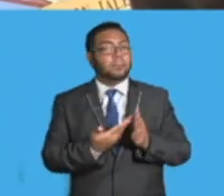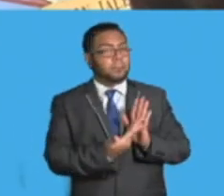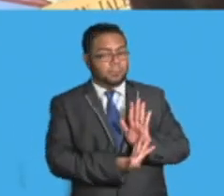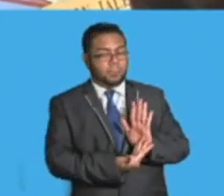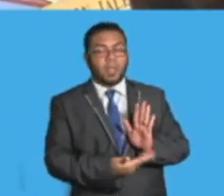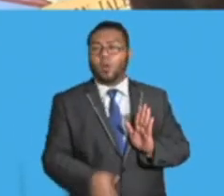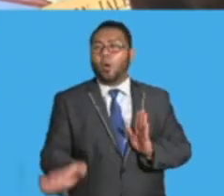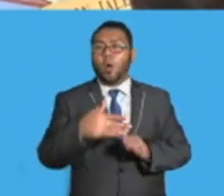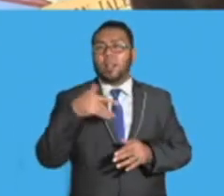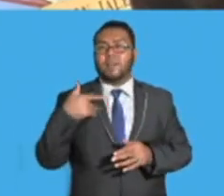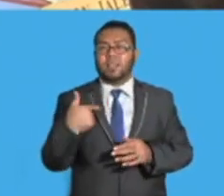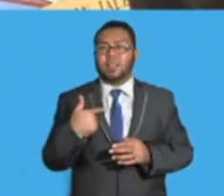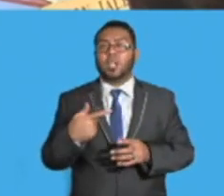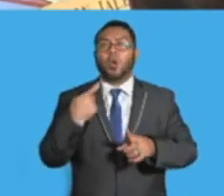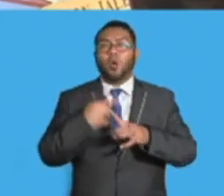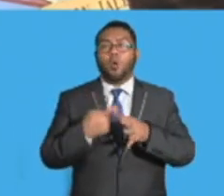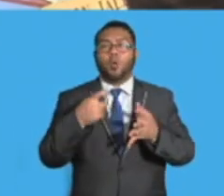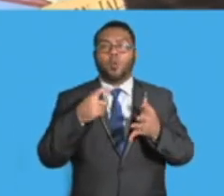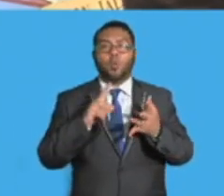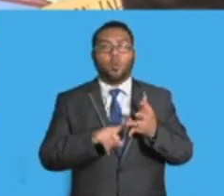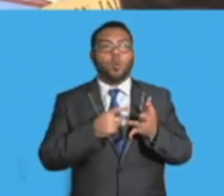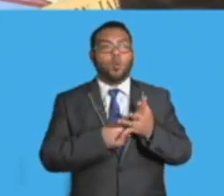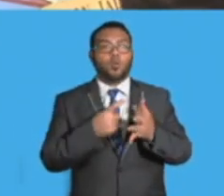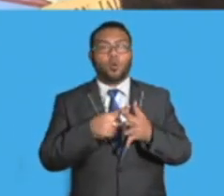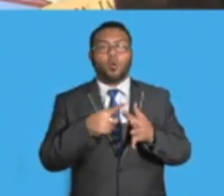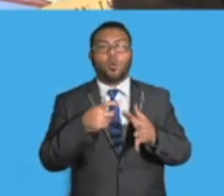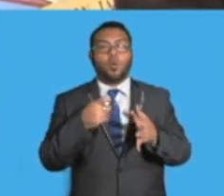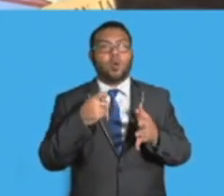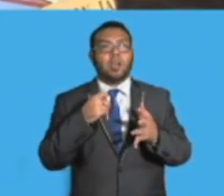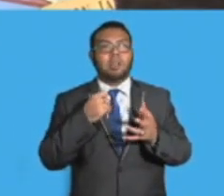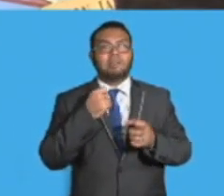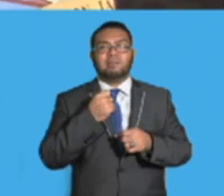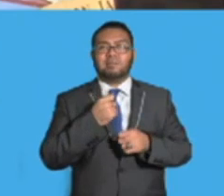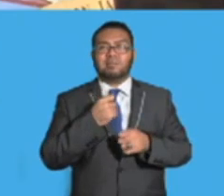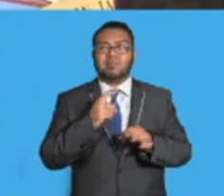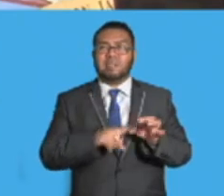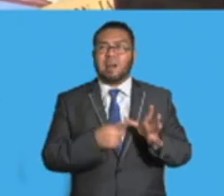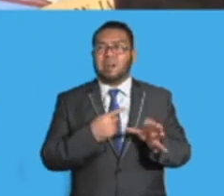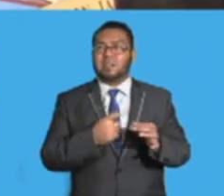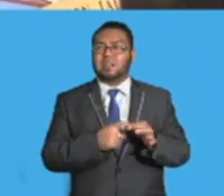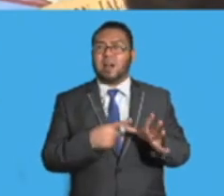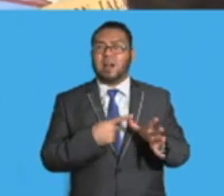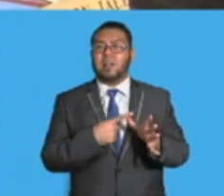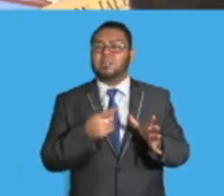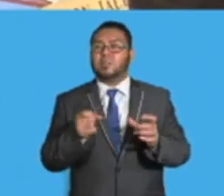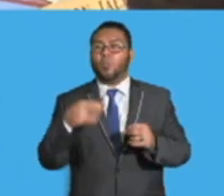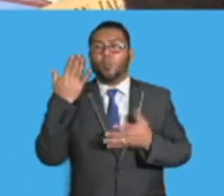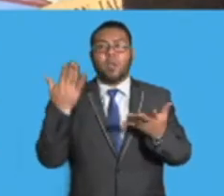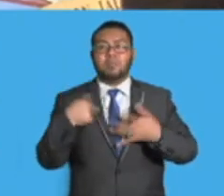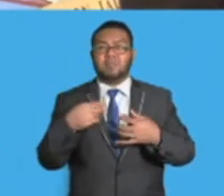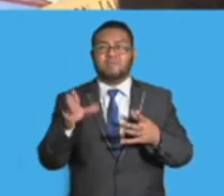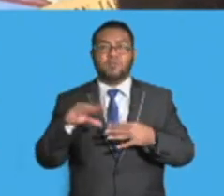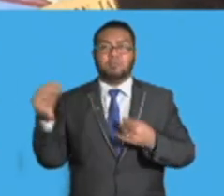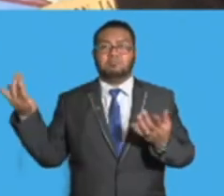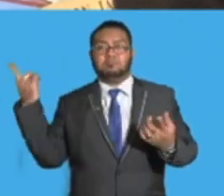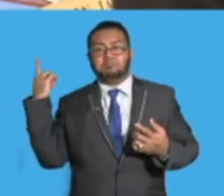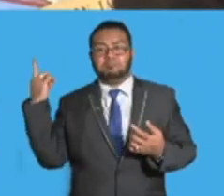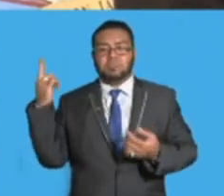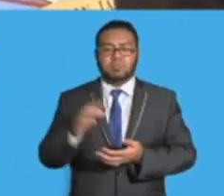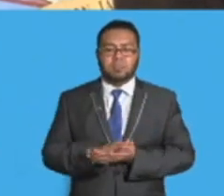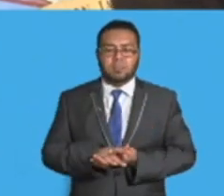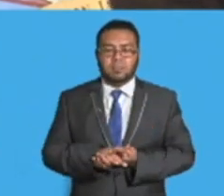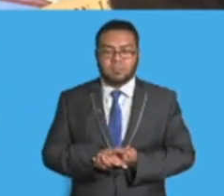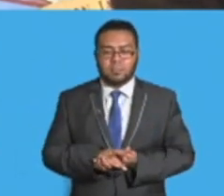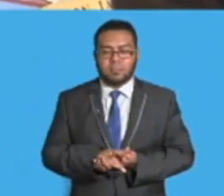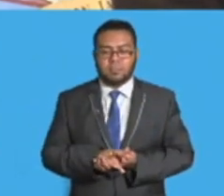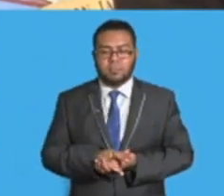in Korganga, Baulu, where I hail from. Madam Speaker, I firmly believe in principles and policies of Fiji